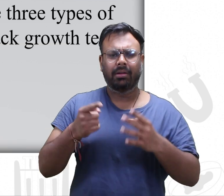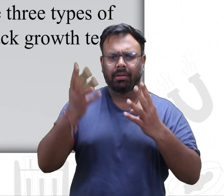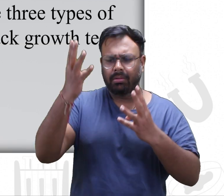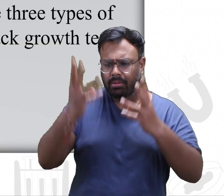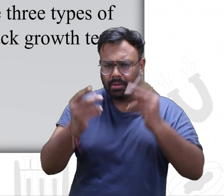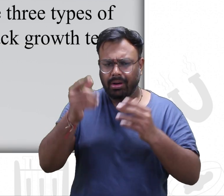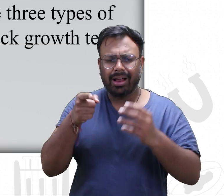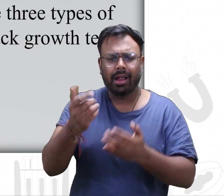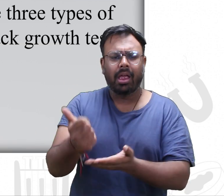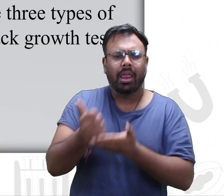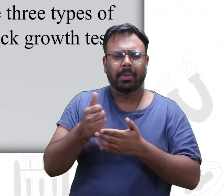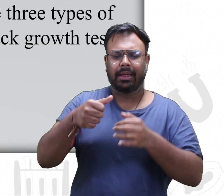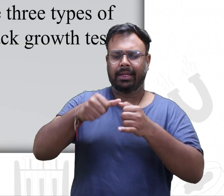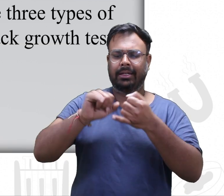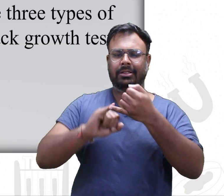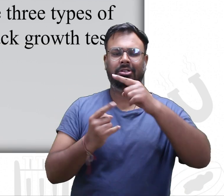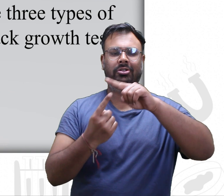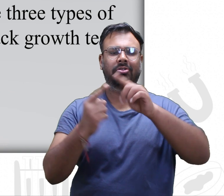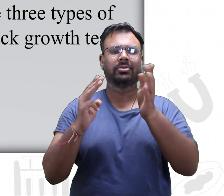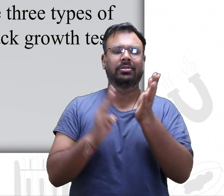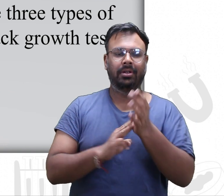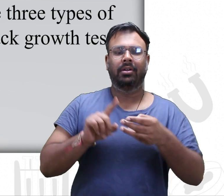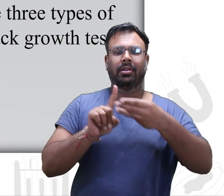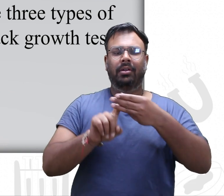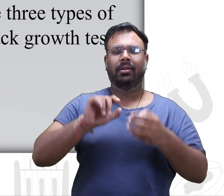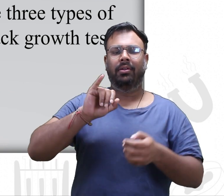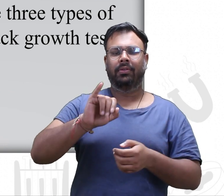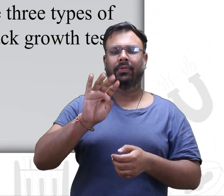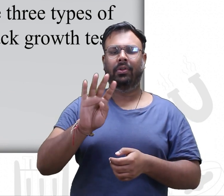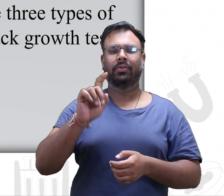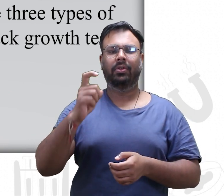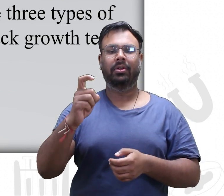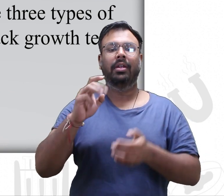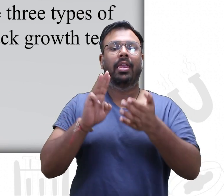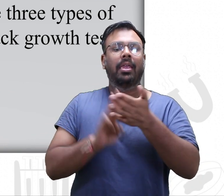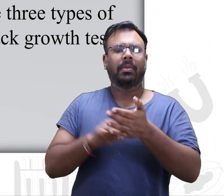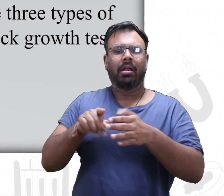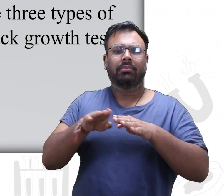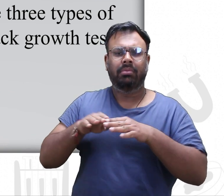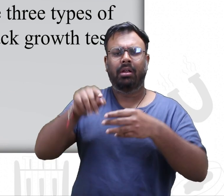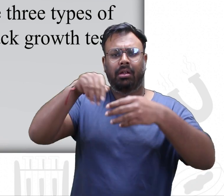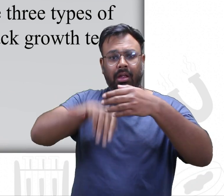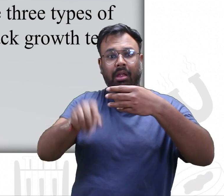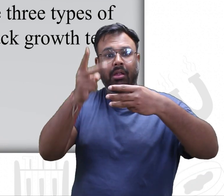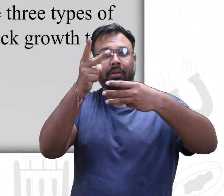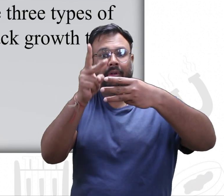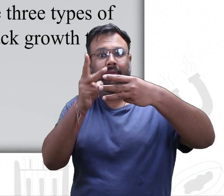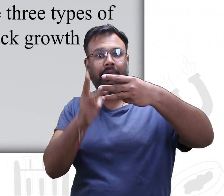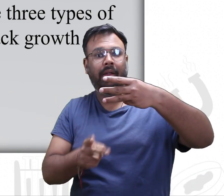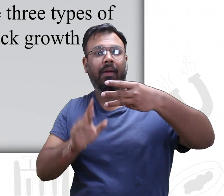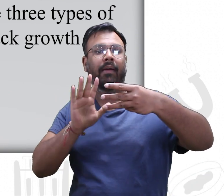Fatigue crack growth test samples are fabricated as per ASTM E647M standard. There are three types